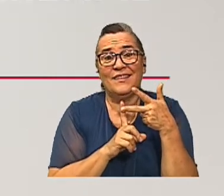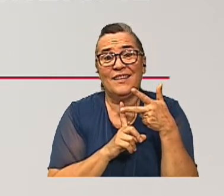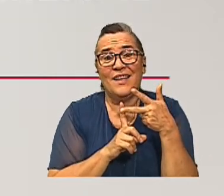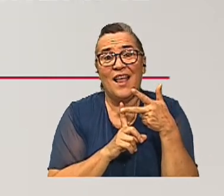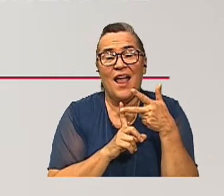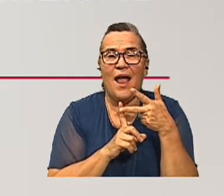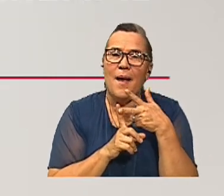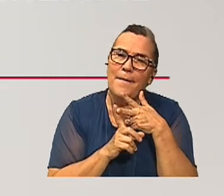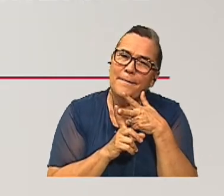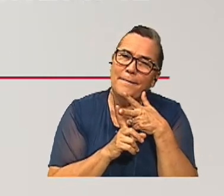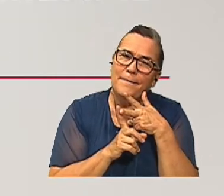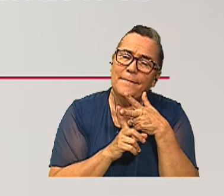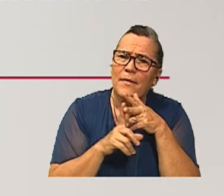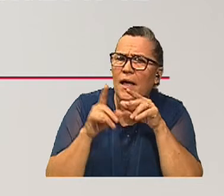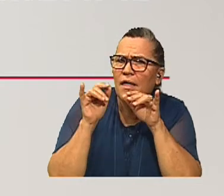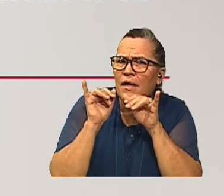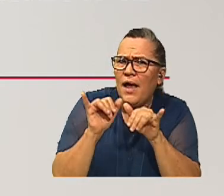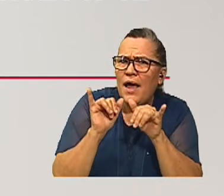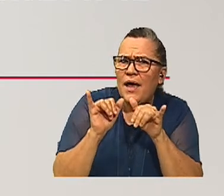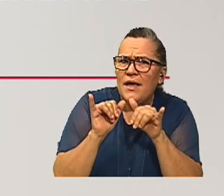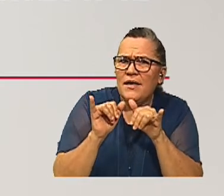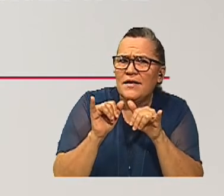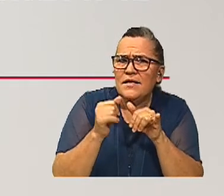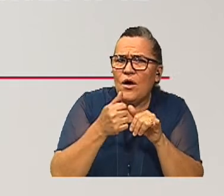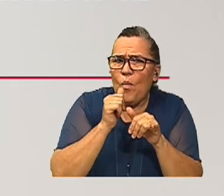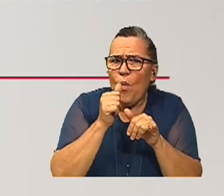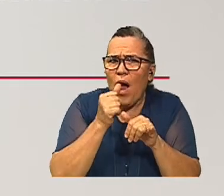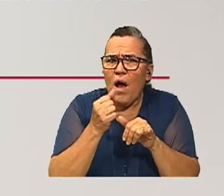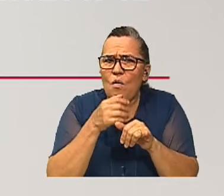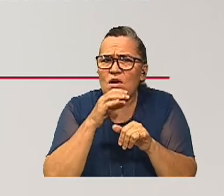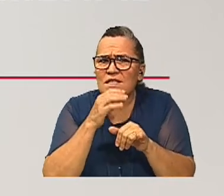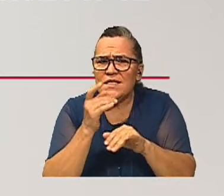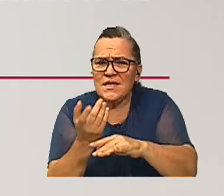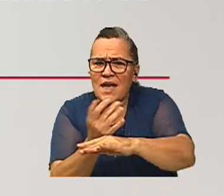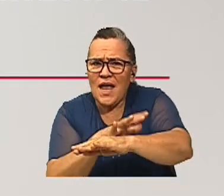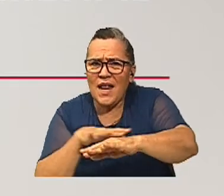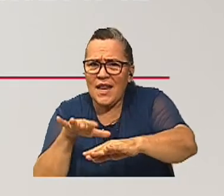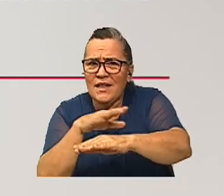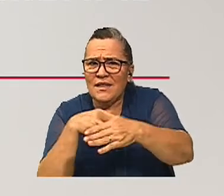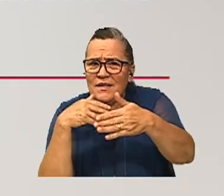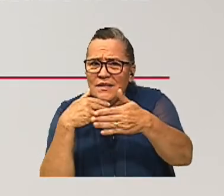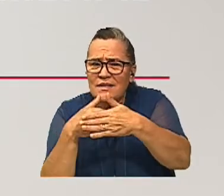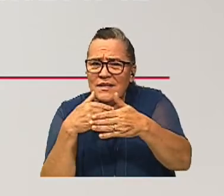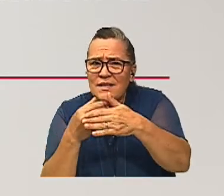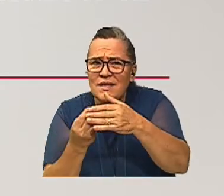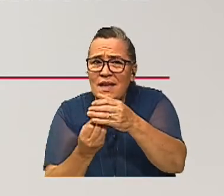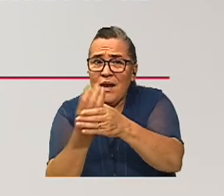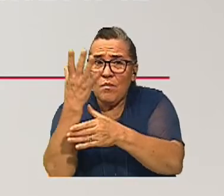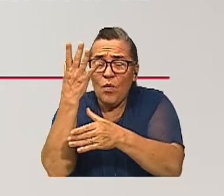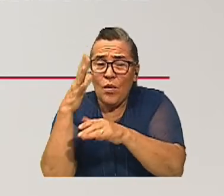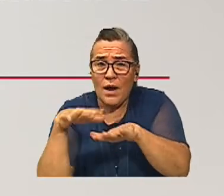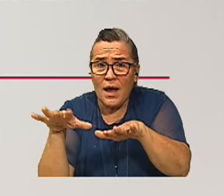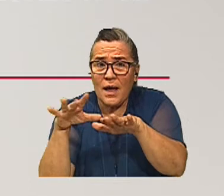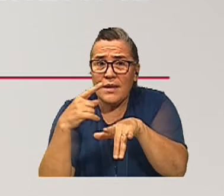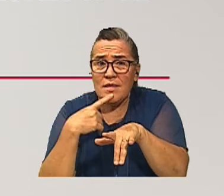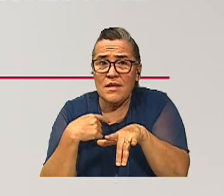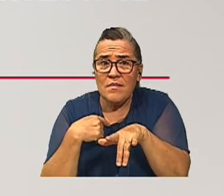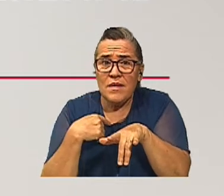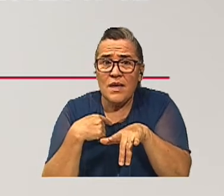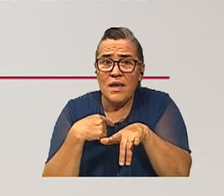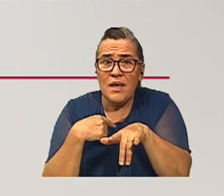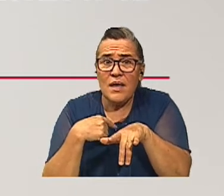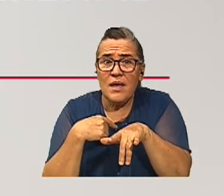Okay. Are there hot springs near Adenal volcano? Tell me.